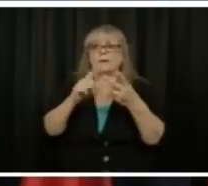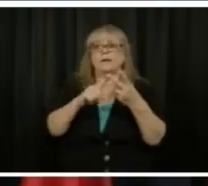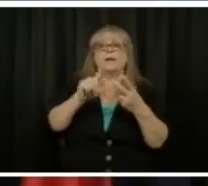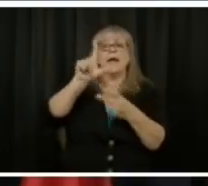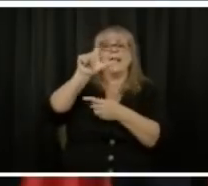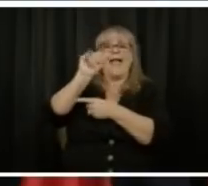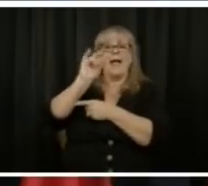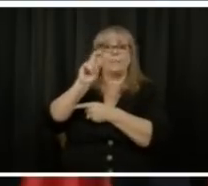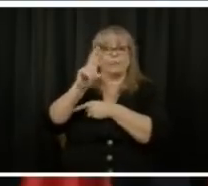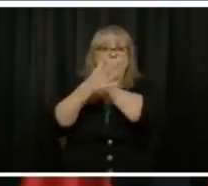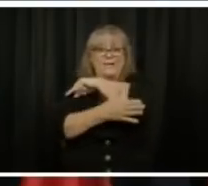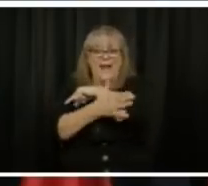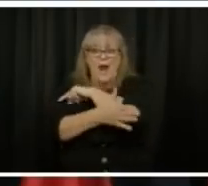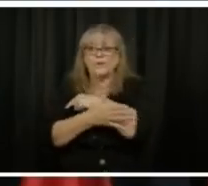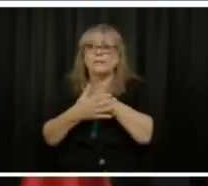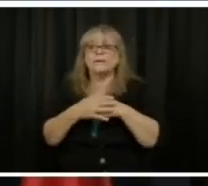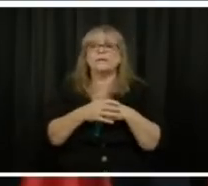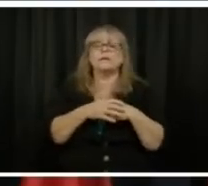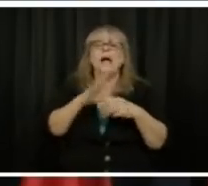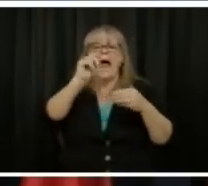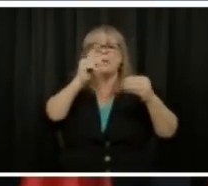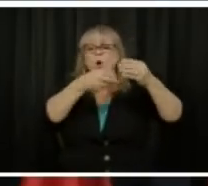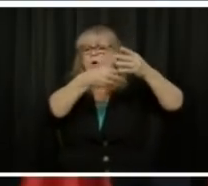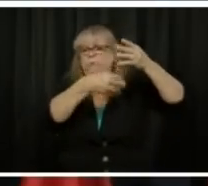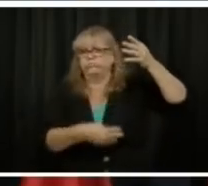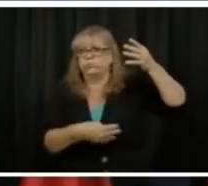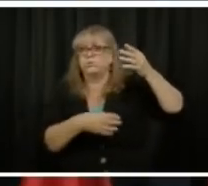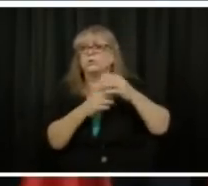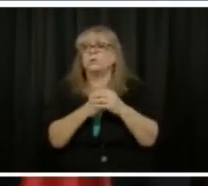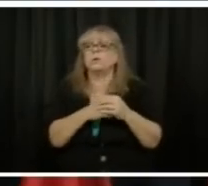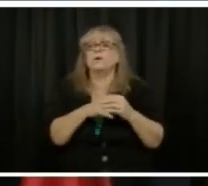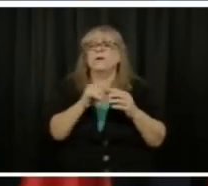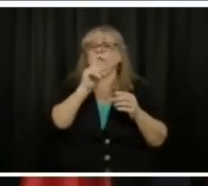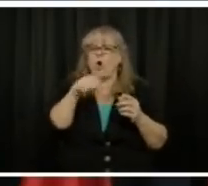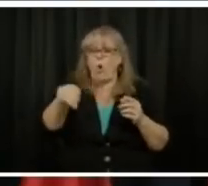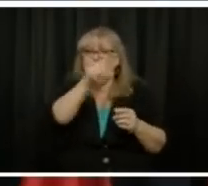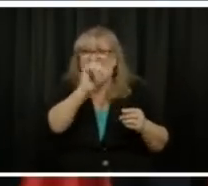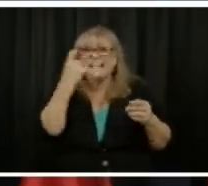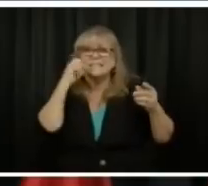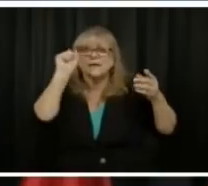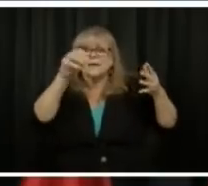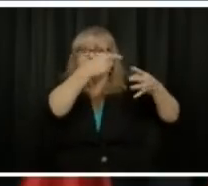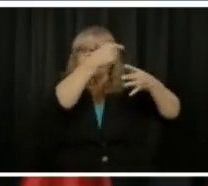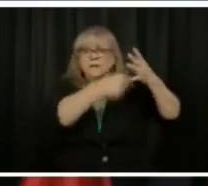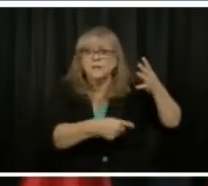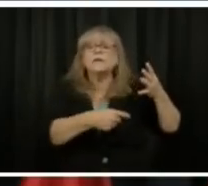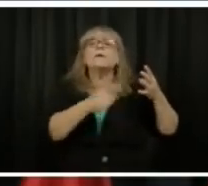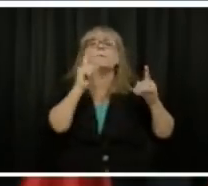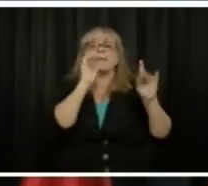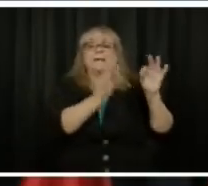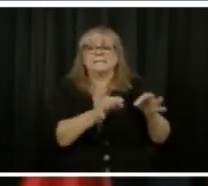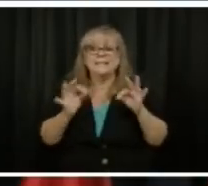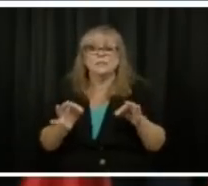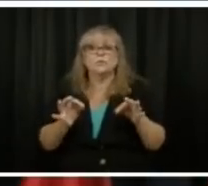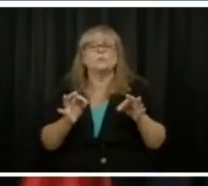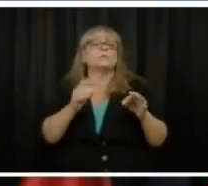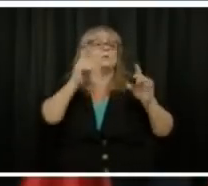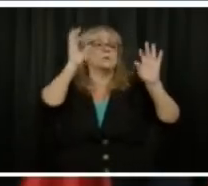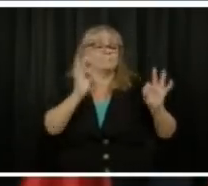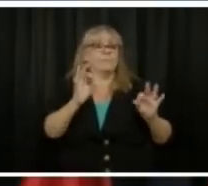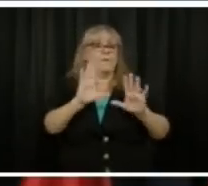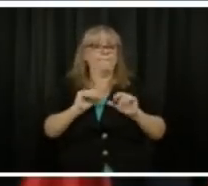back to the safer at home order. And I do not have that list with me, but I'm happy to get that to you. They were mainly